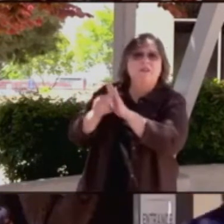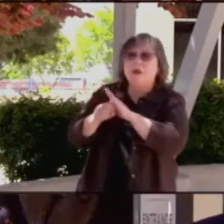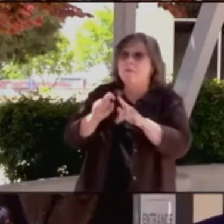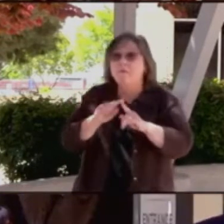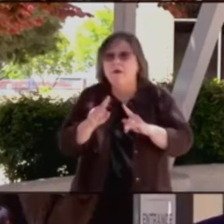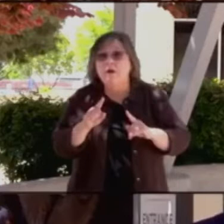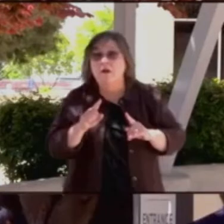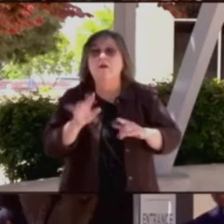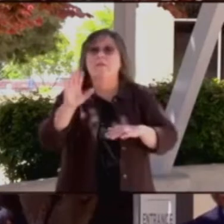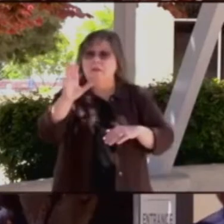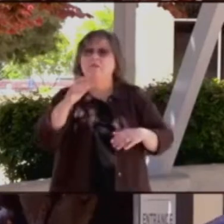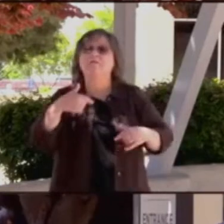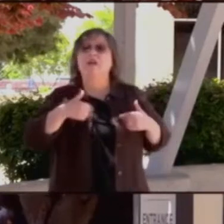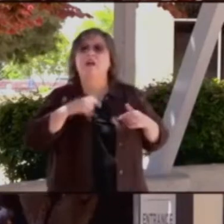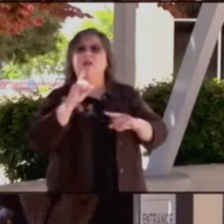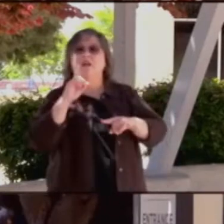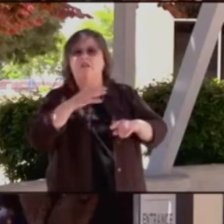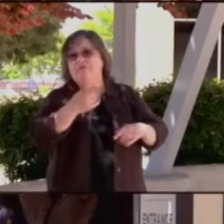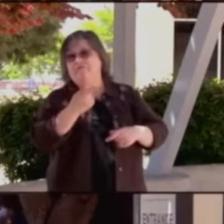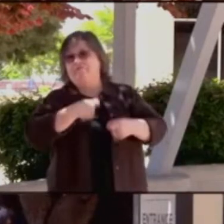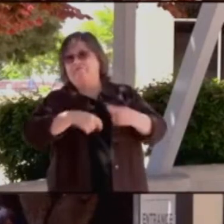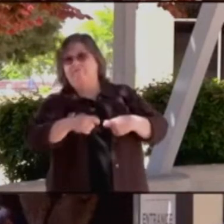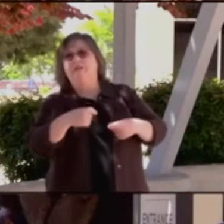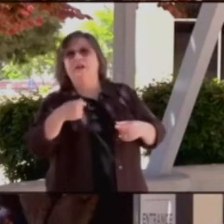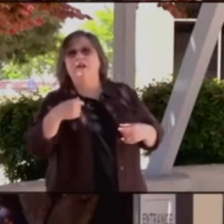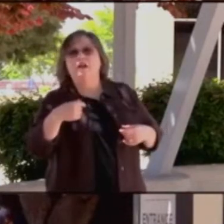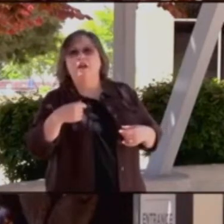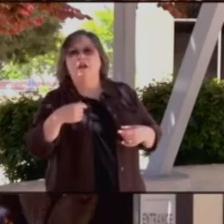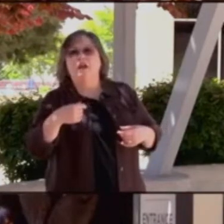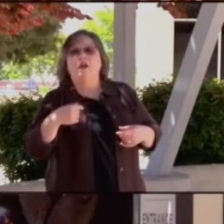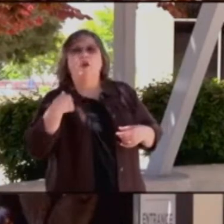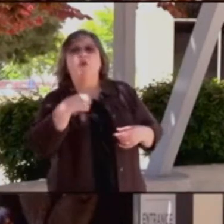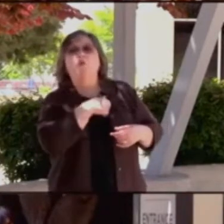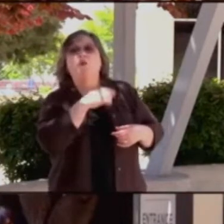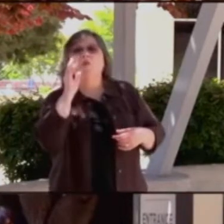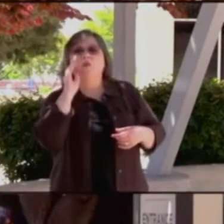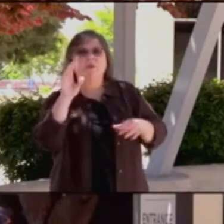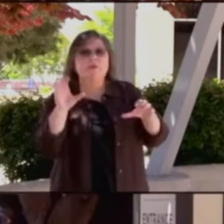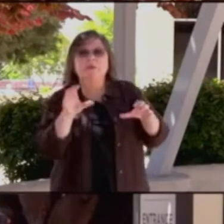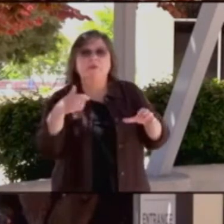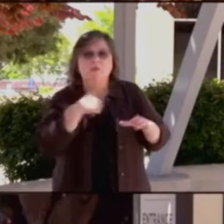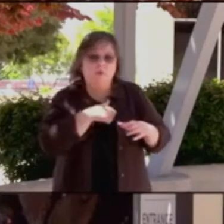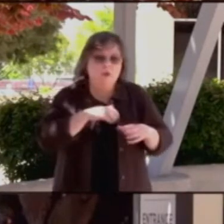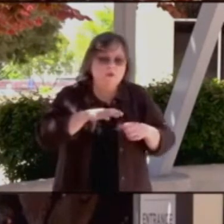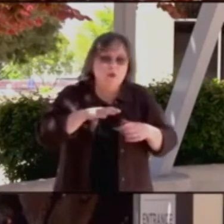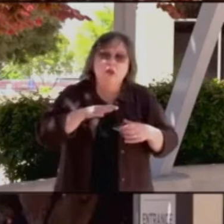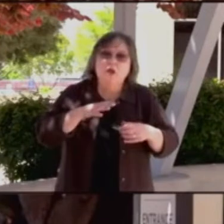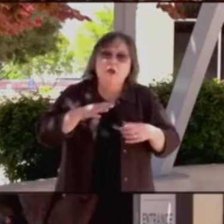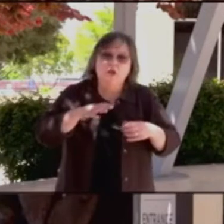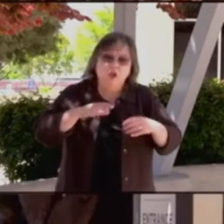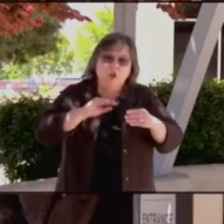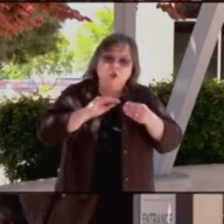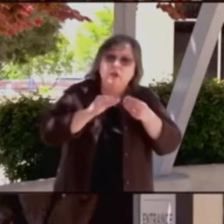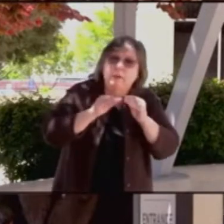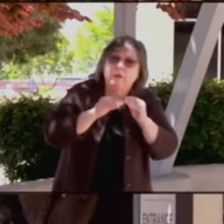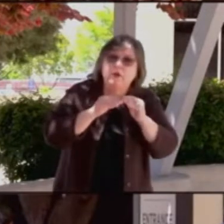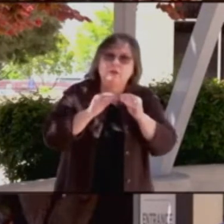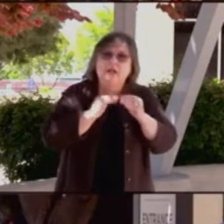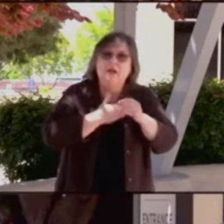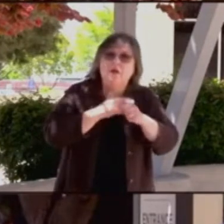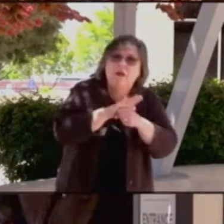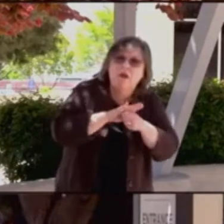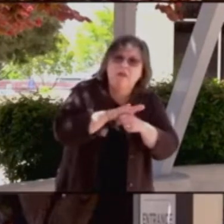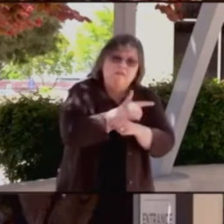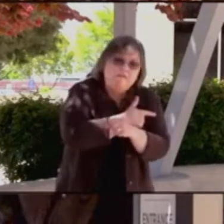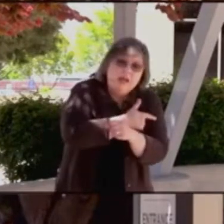What we'll do is what we've done since the beginning of the pandemic, which is look at the local data, vaccination rates, case rates, positivity